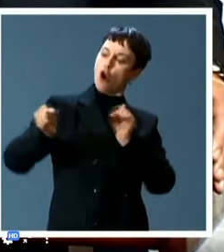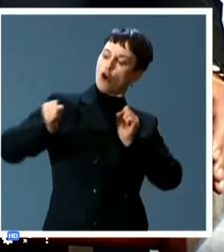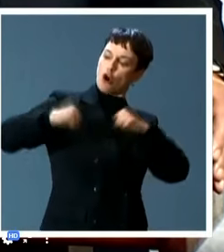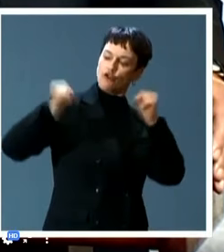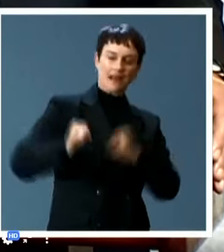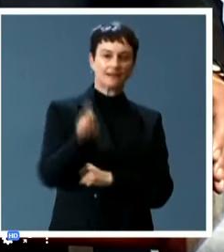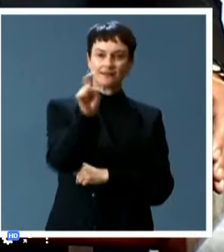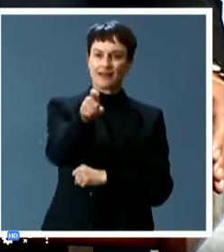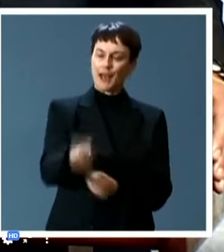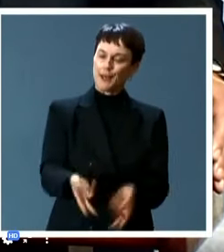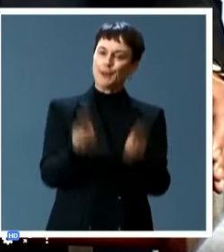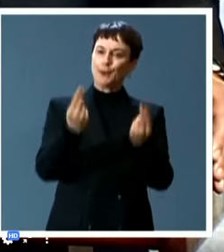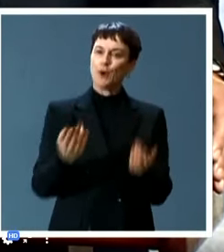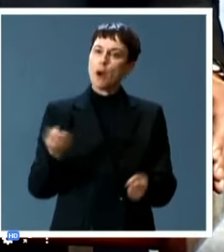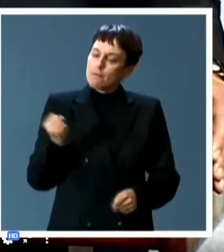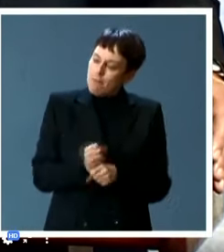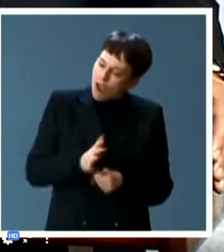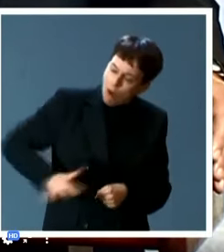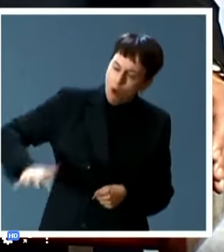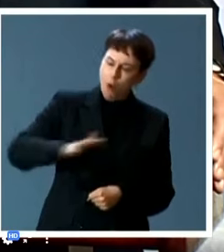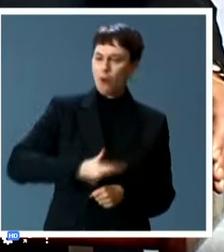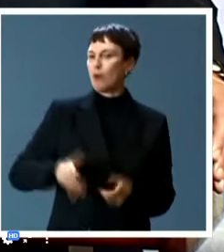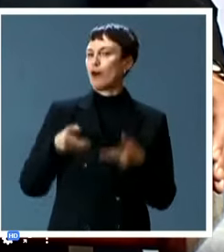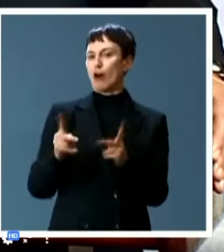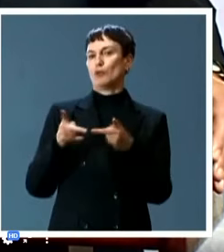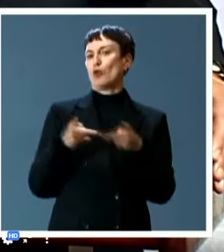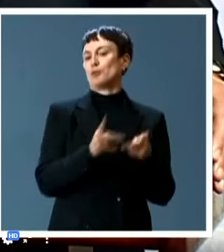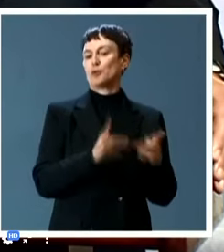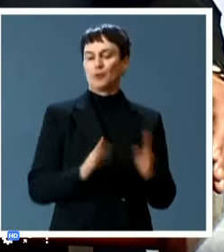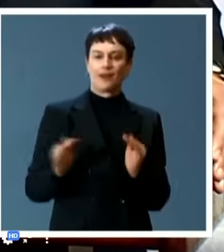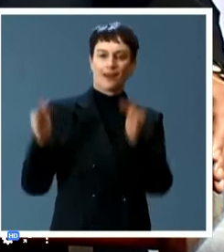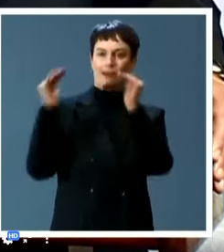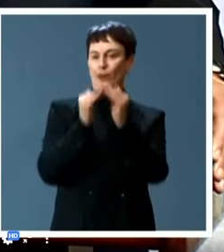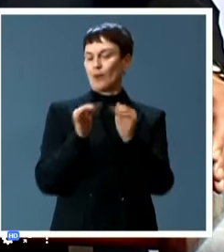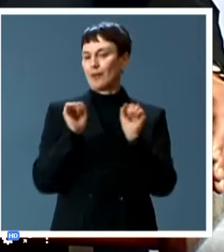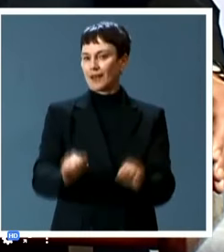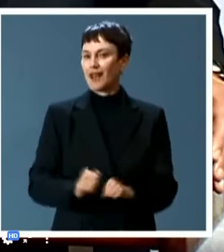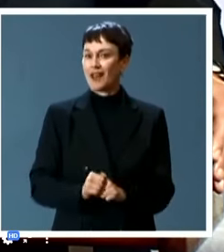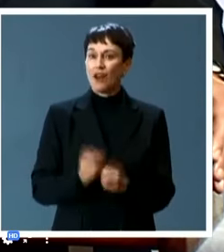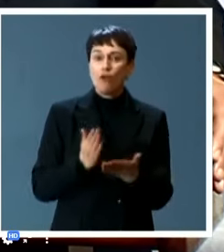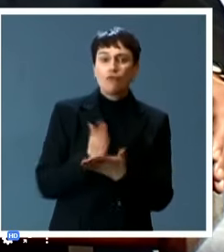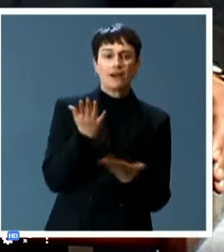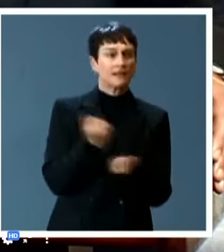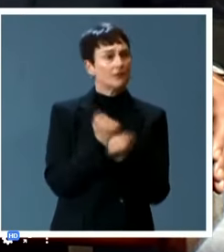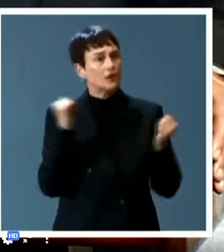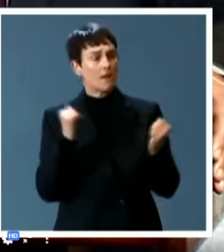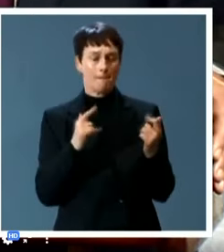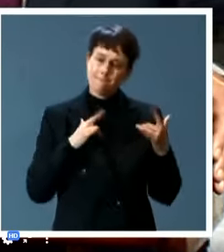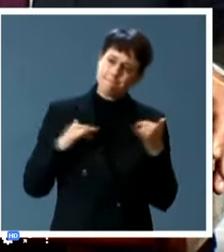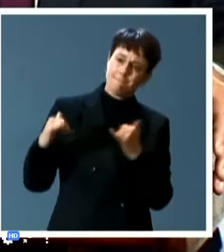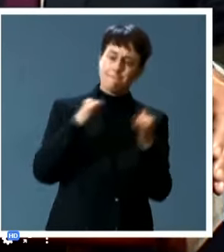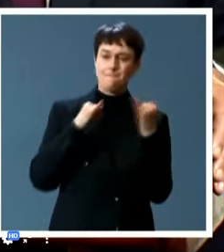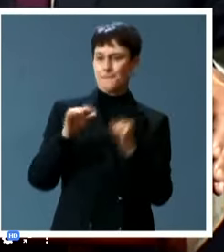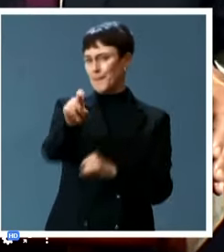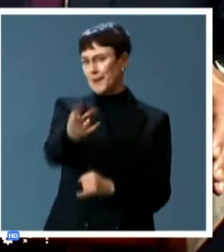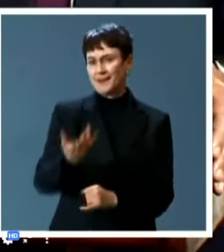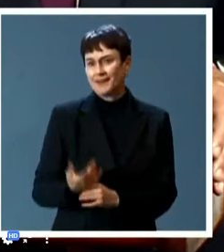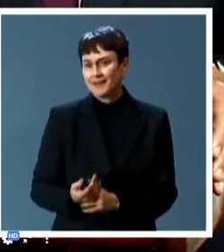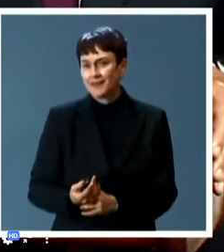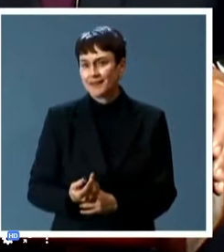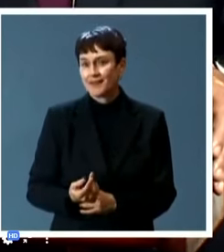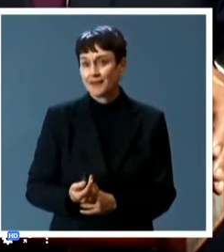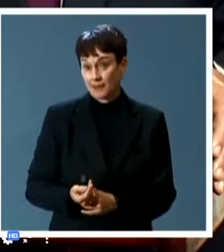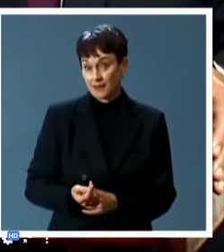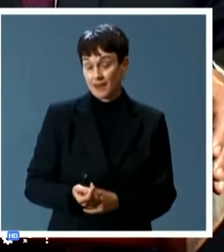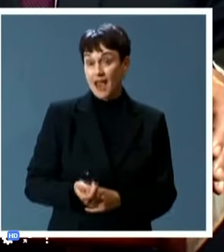create equal opportunities for all and respect the rights and freedoms of all. This is the only way that we will meet the goals of the